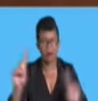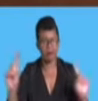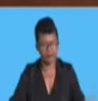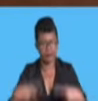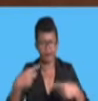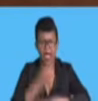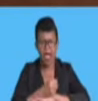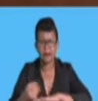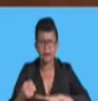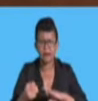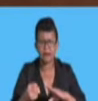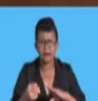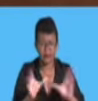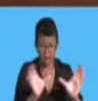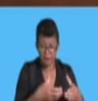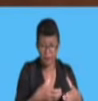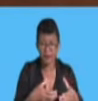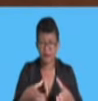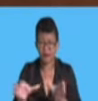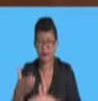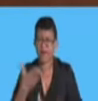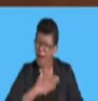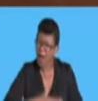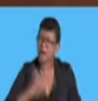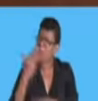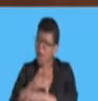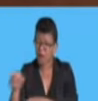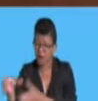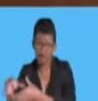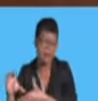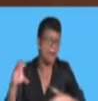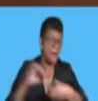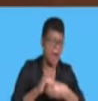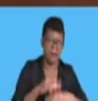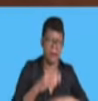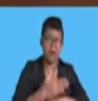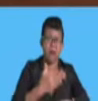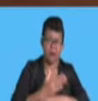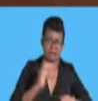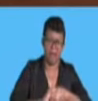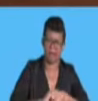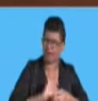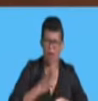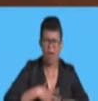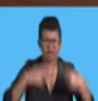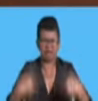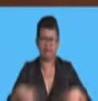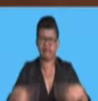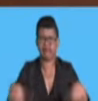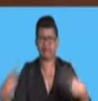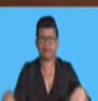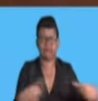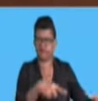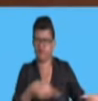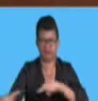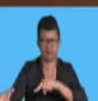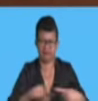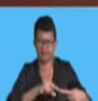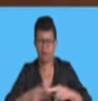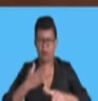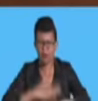the people of Fiji get the best out of the August House rather than just more confrontation. We will continue to hold the